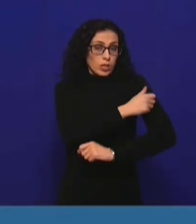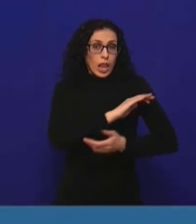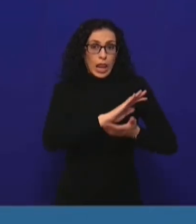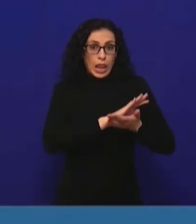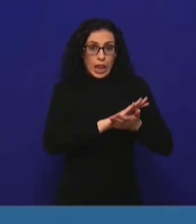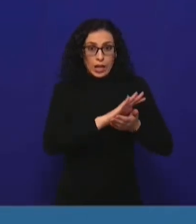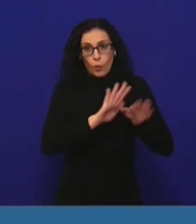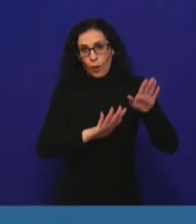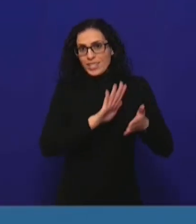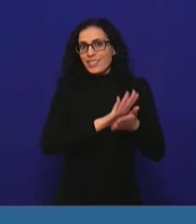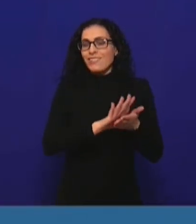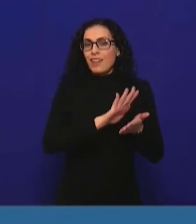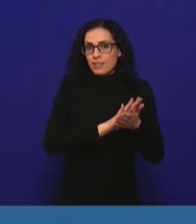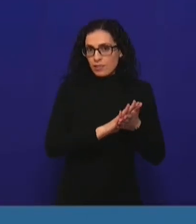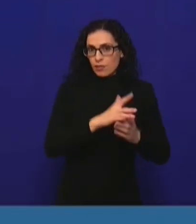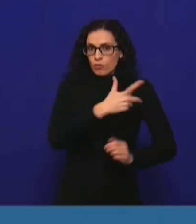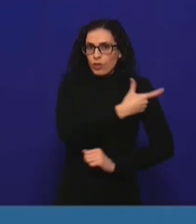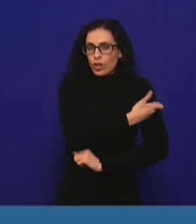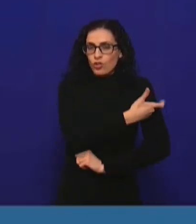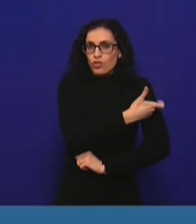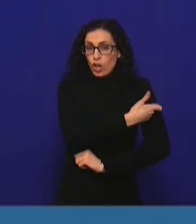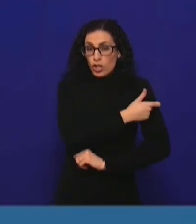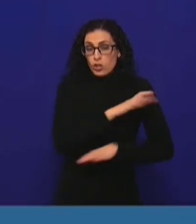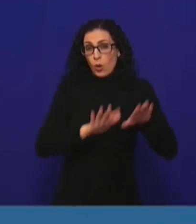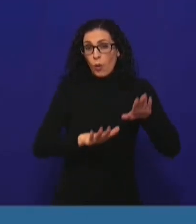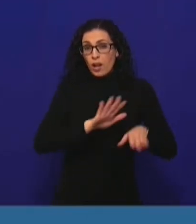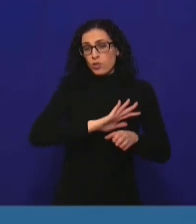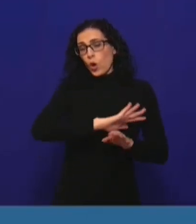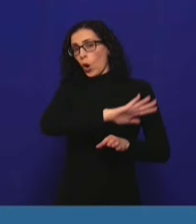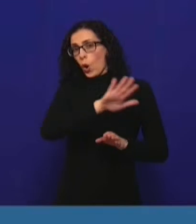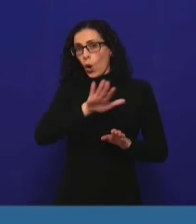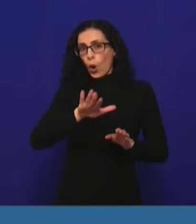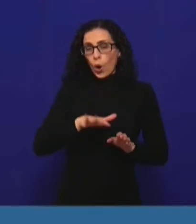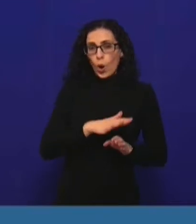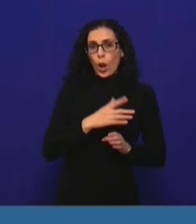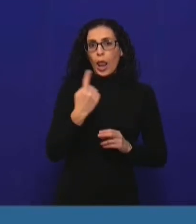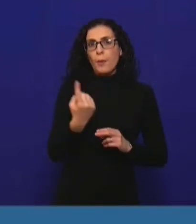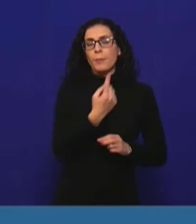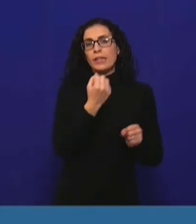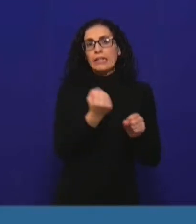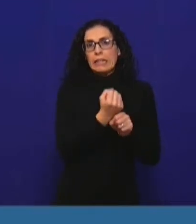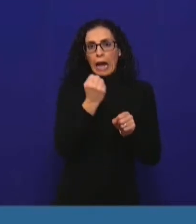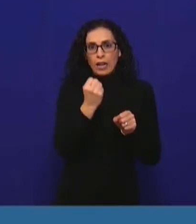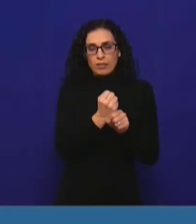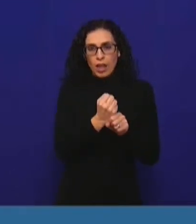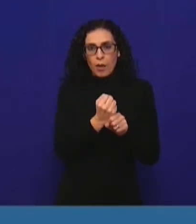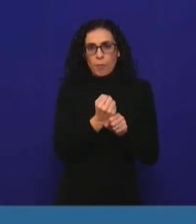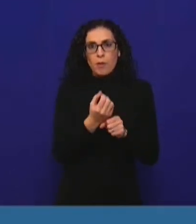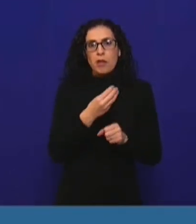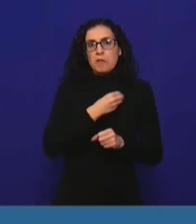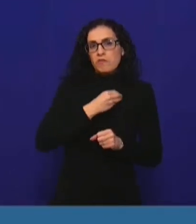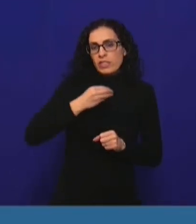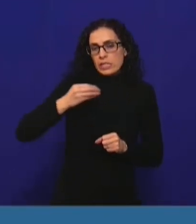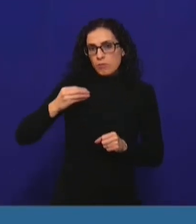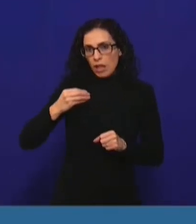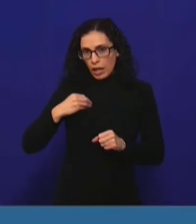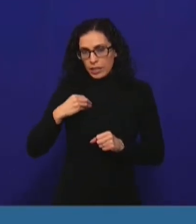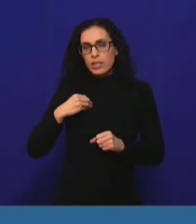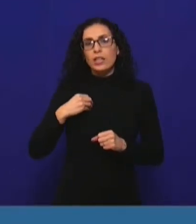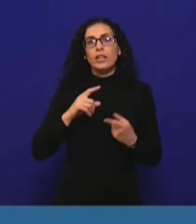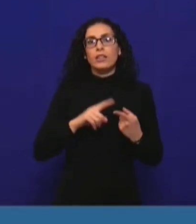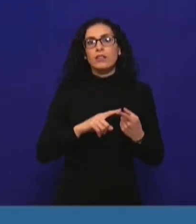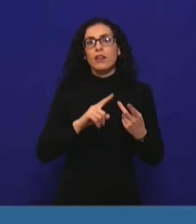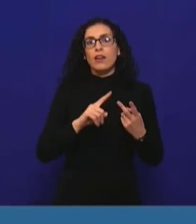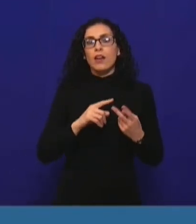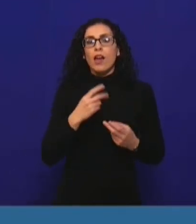jingħalaq fejn aħna laqqamna maġġor parti ta' dawk in-nies li jaħdmu f'setturi kliniċi li inkludu kemm